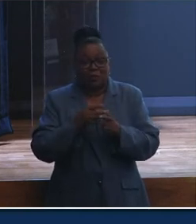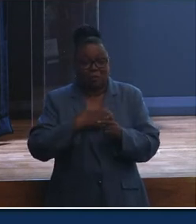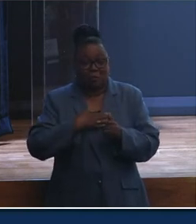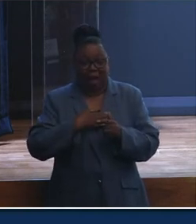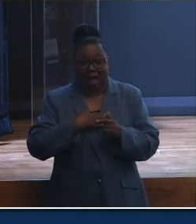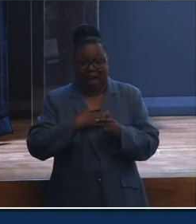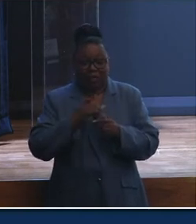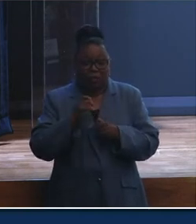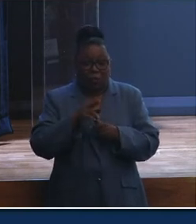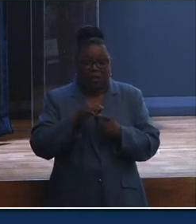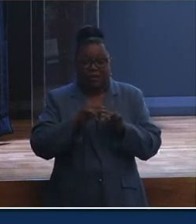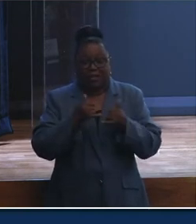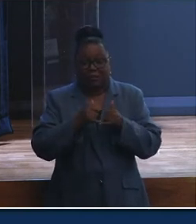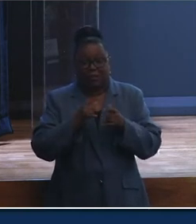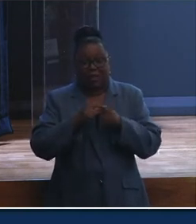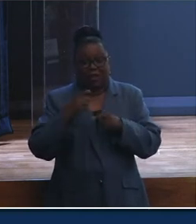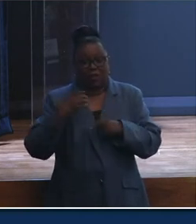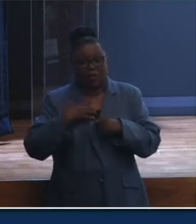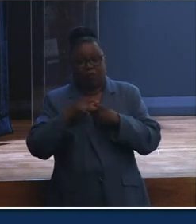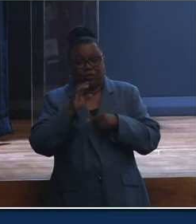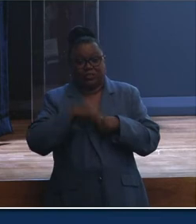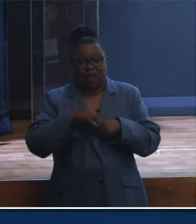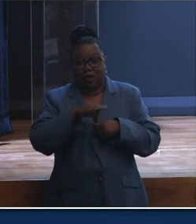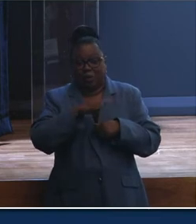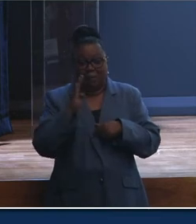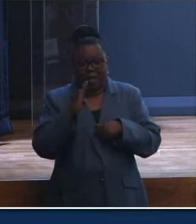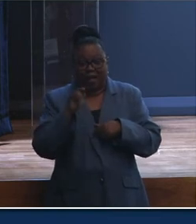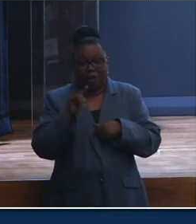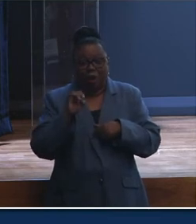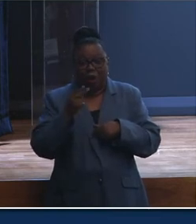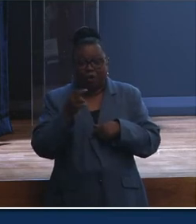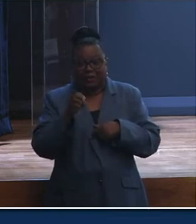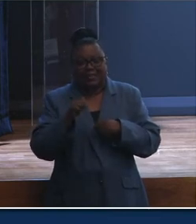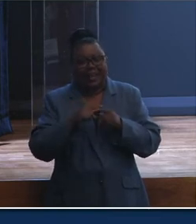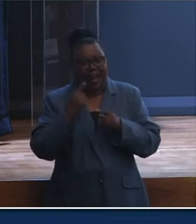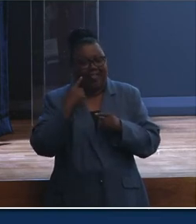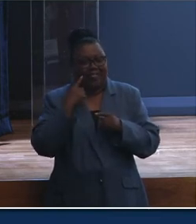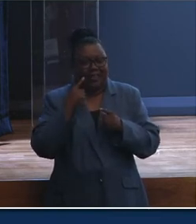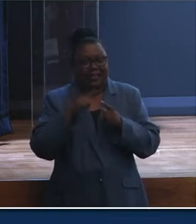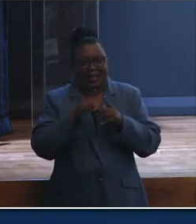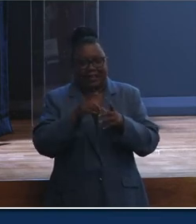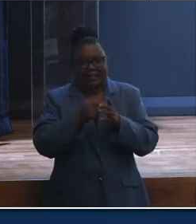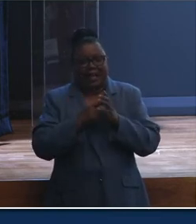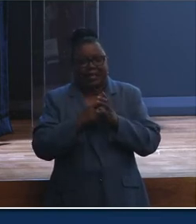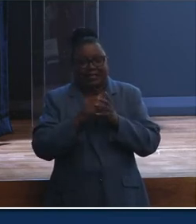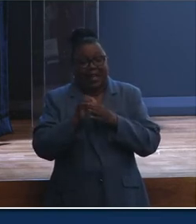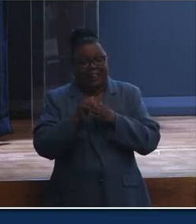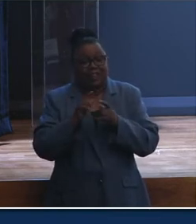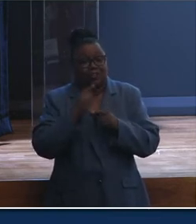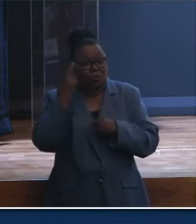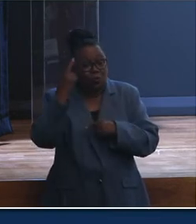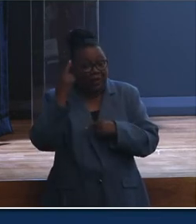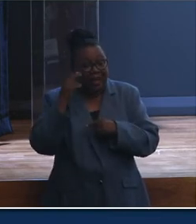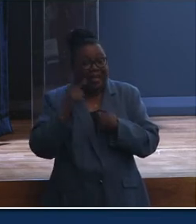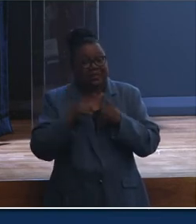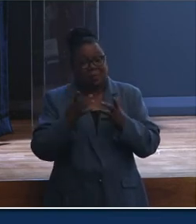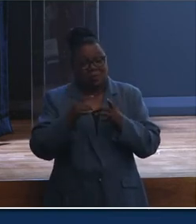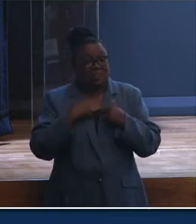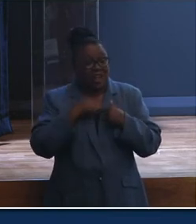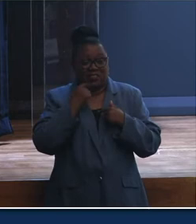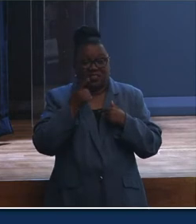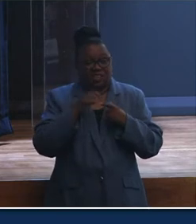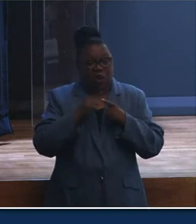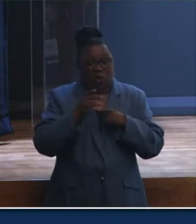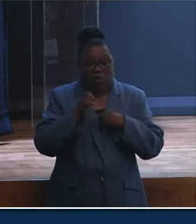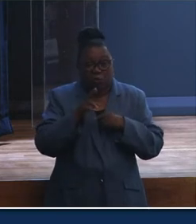my career as a player development coach with the Chicago Blackhawks. And I think it takes a leader to realize, you know, maybe we haven't seen